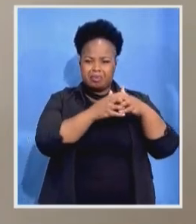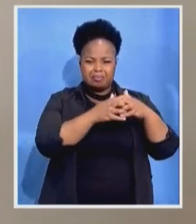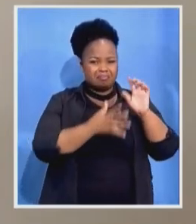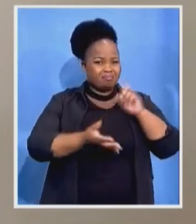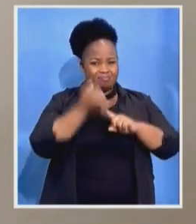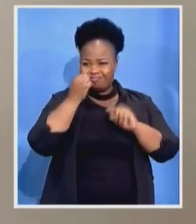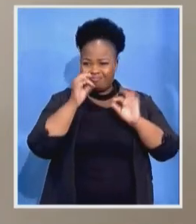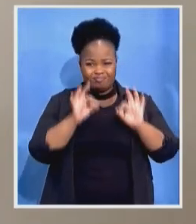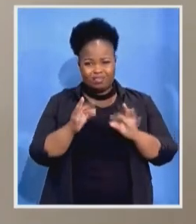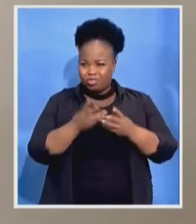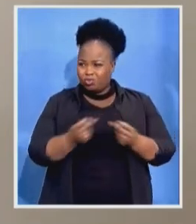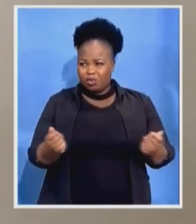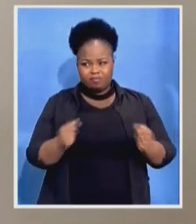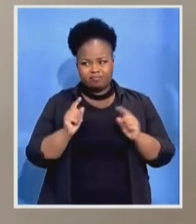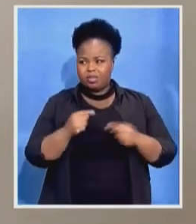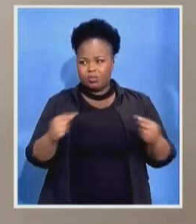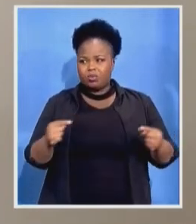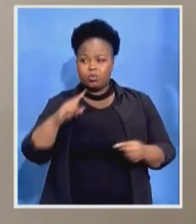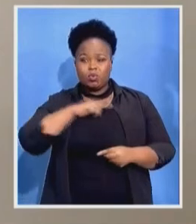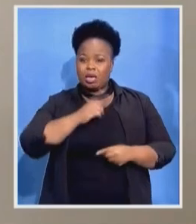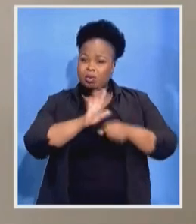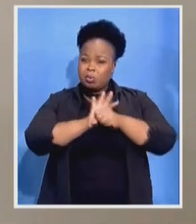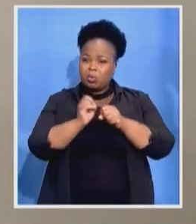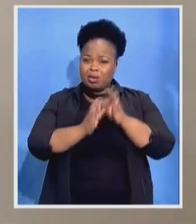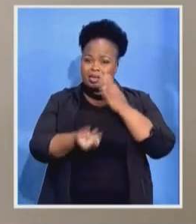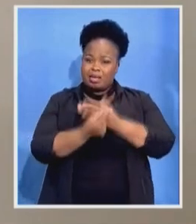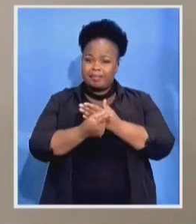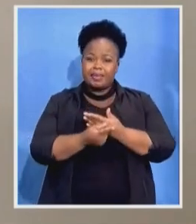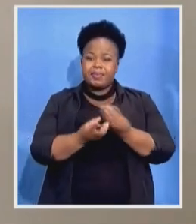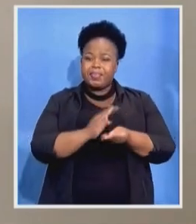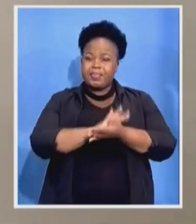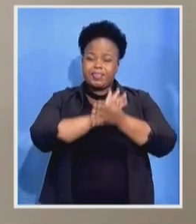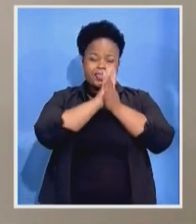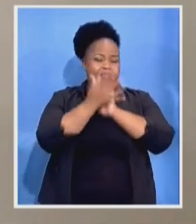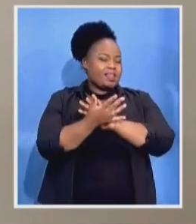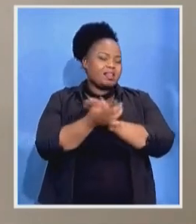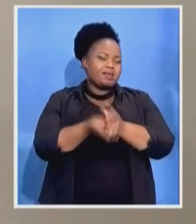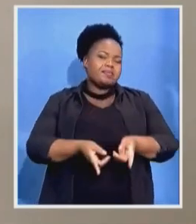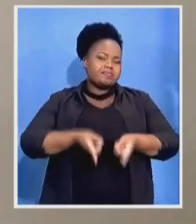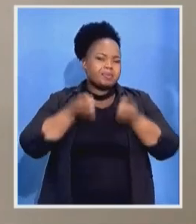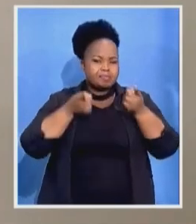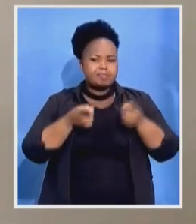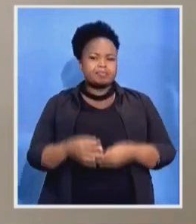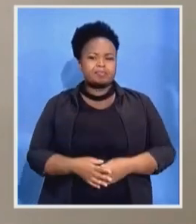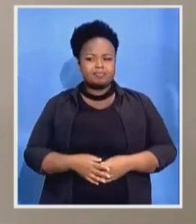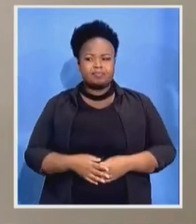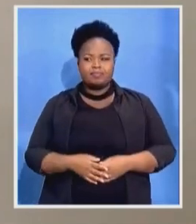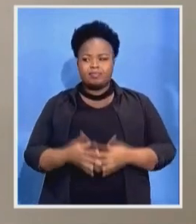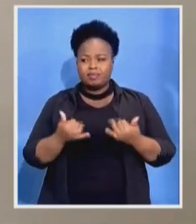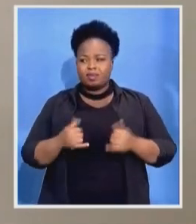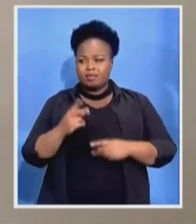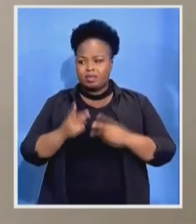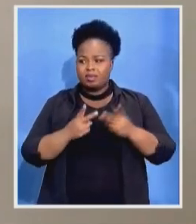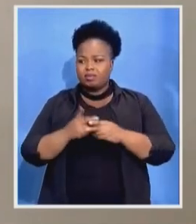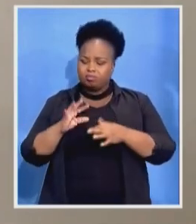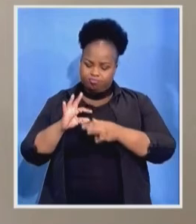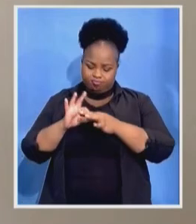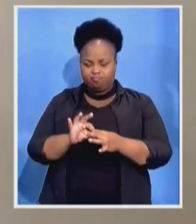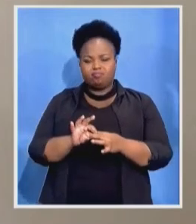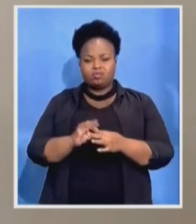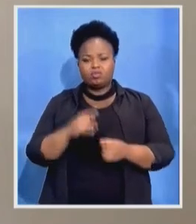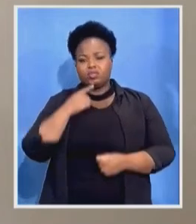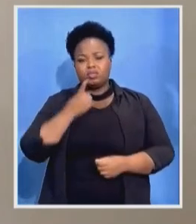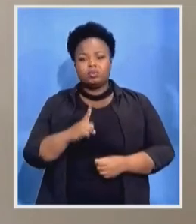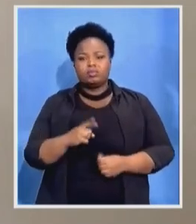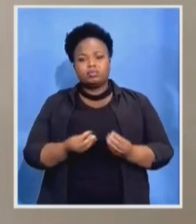pandemic. The Central Committee further committed to something that we regard as very important, that